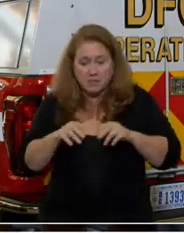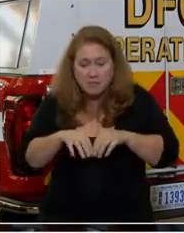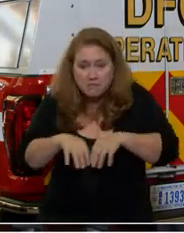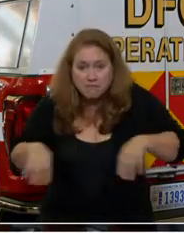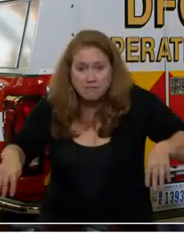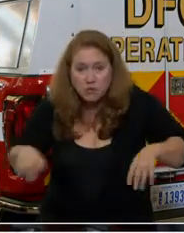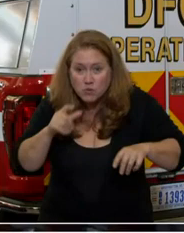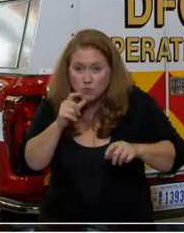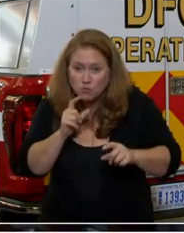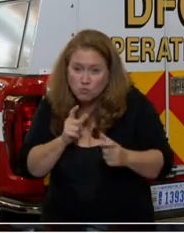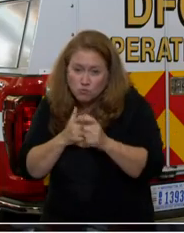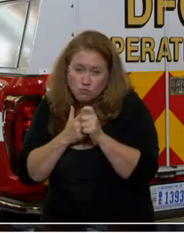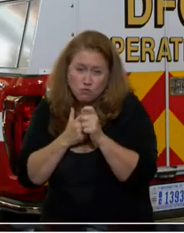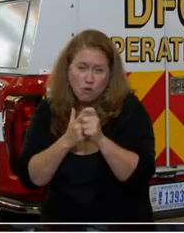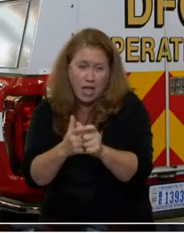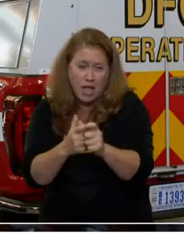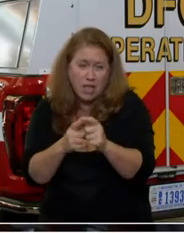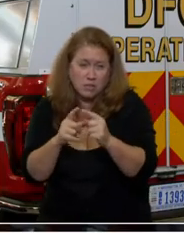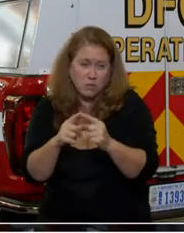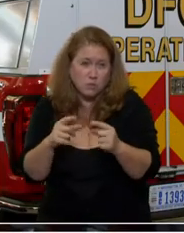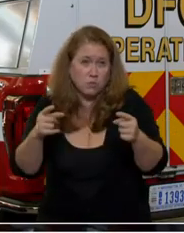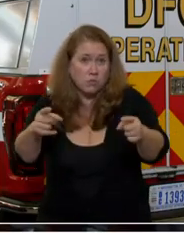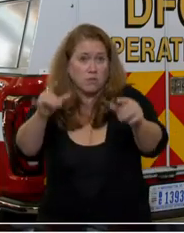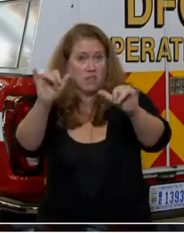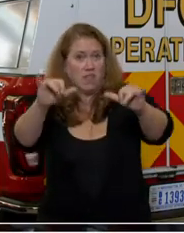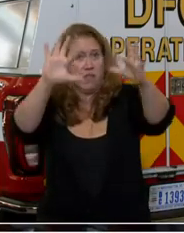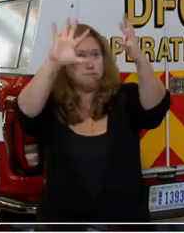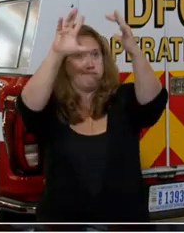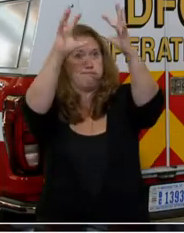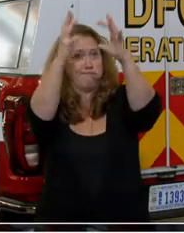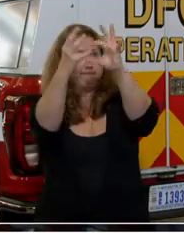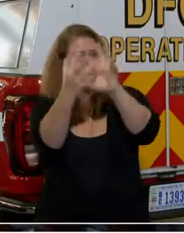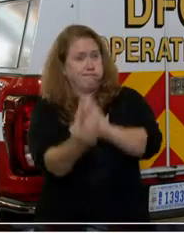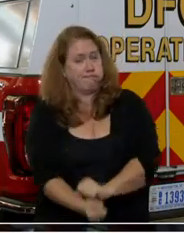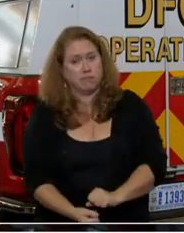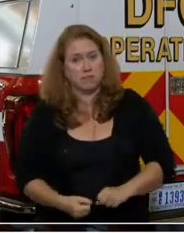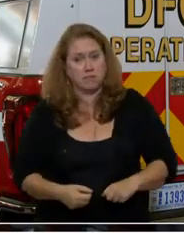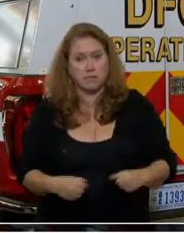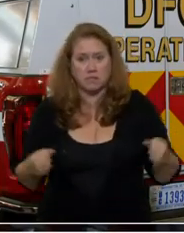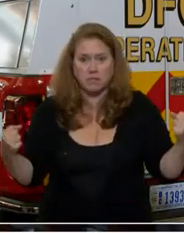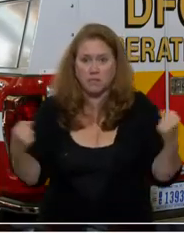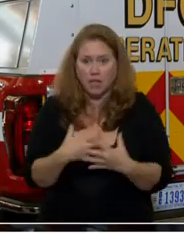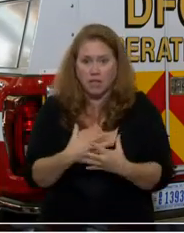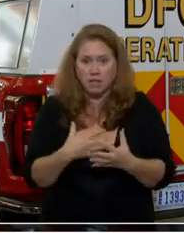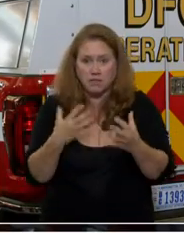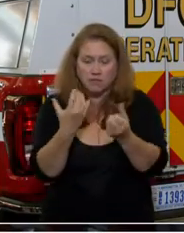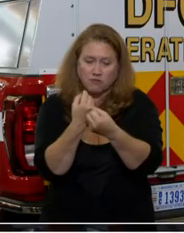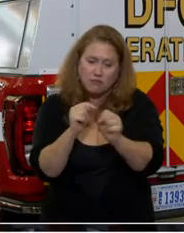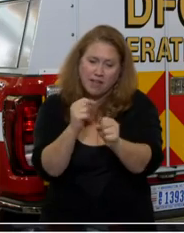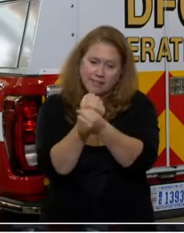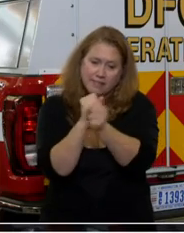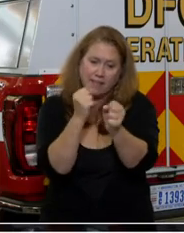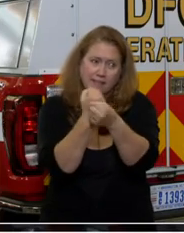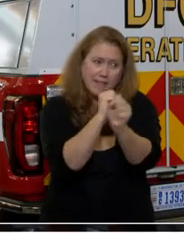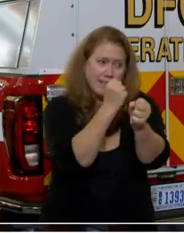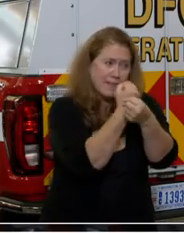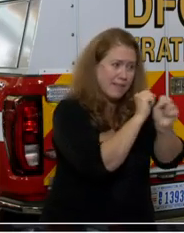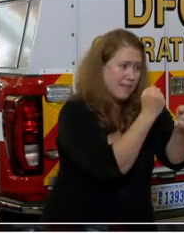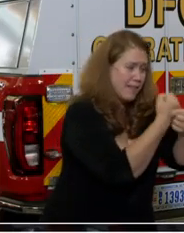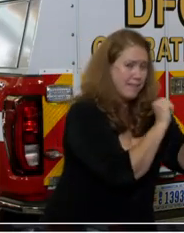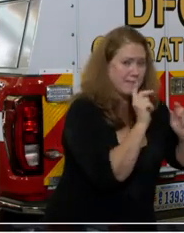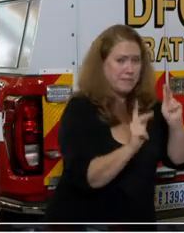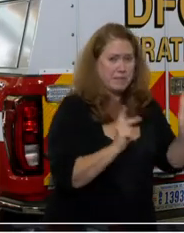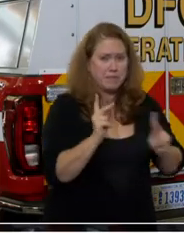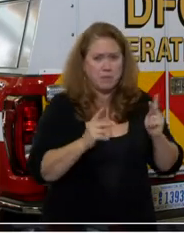those buildings and made sure that hundreds of people could make it out.